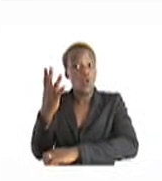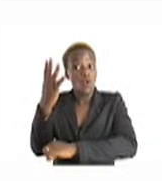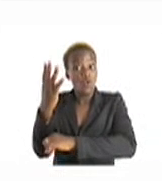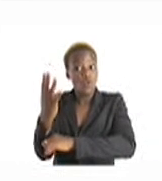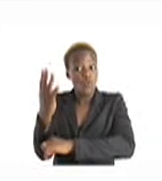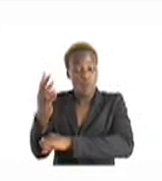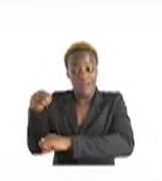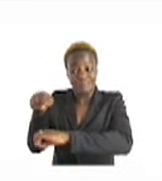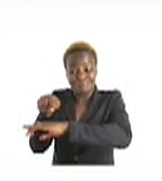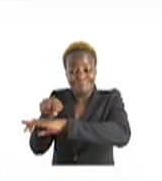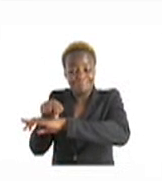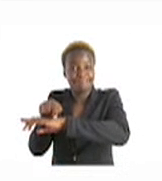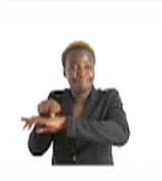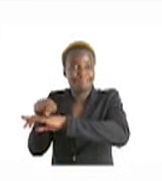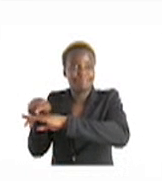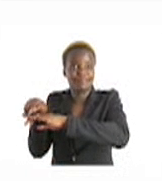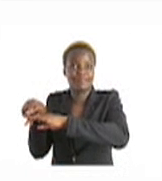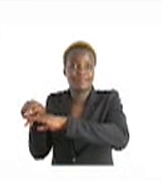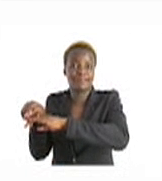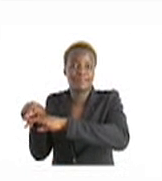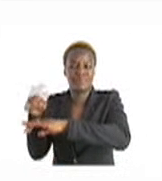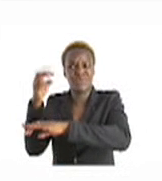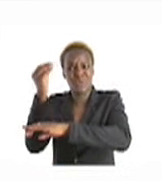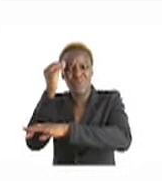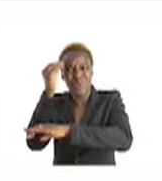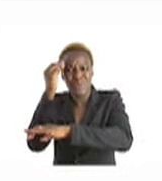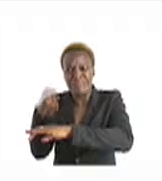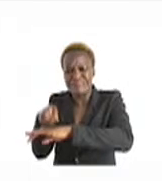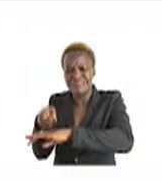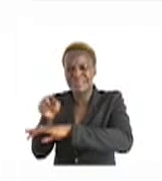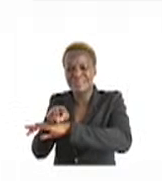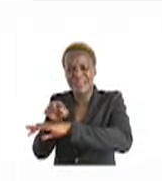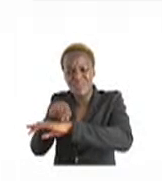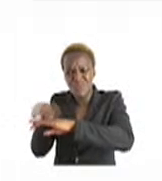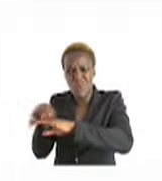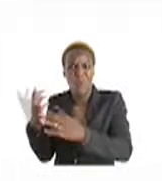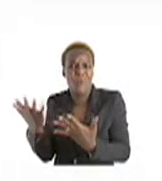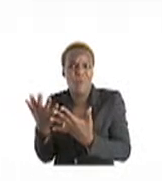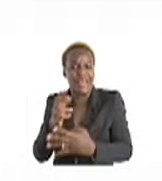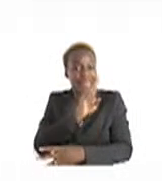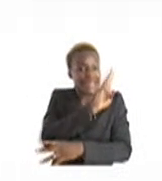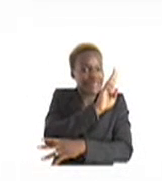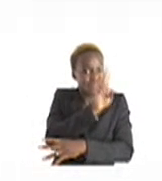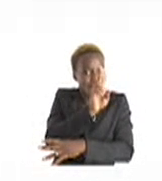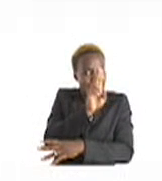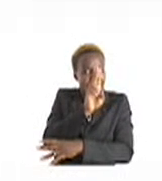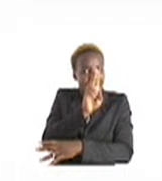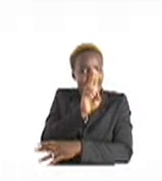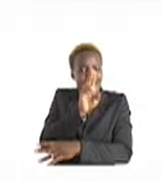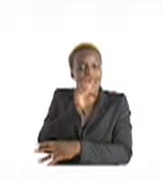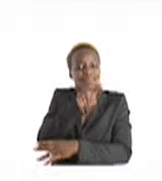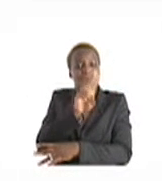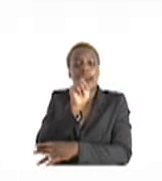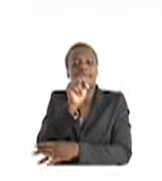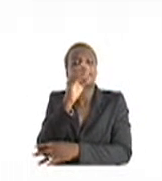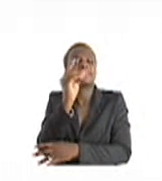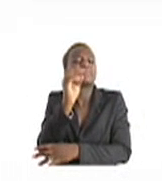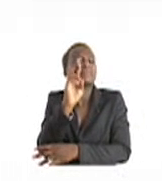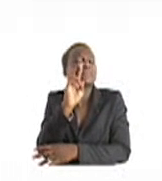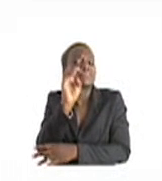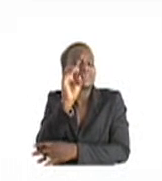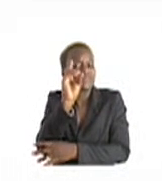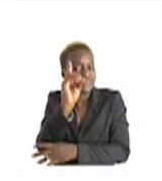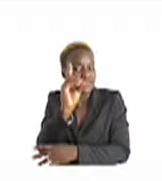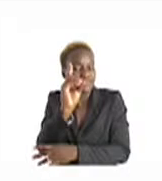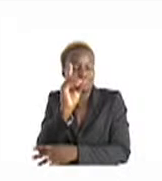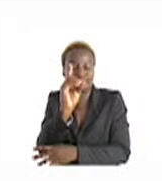is the one that is underlined. So we want to know the place. With other words, we want to know the word, the name of that